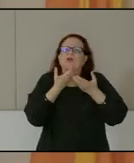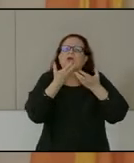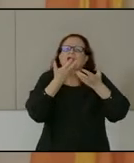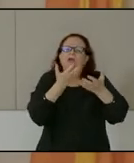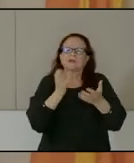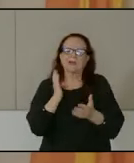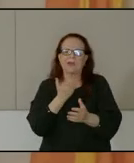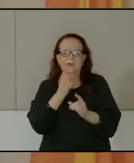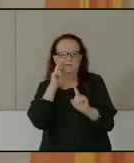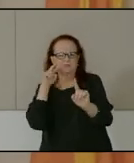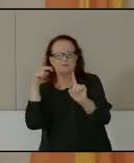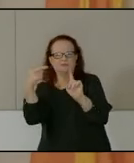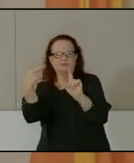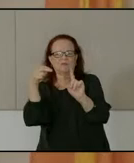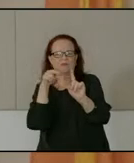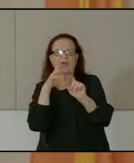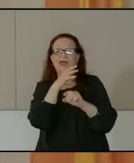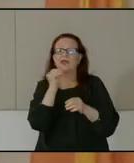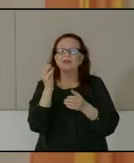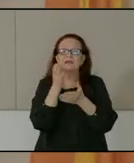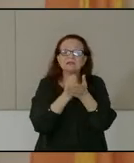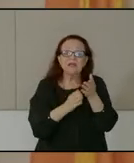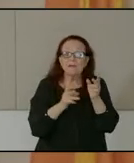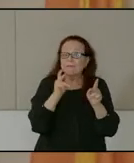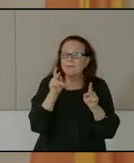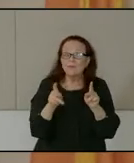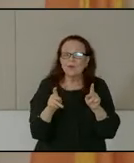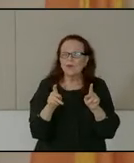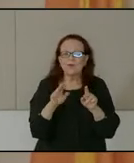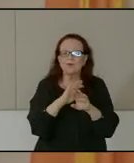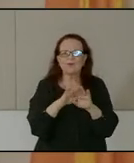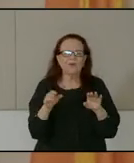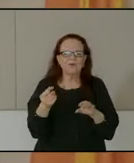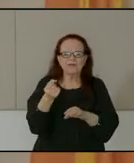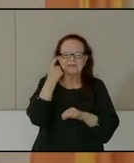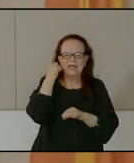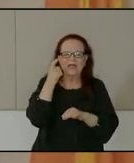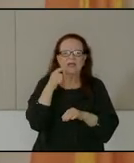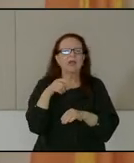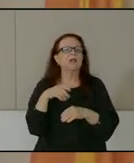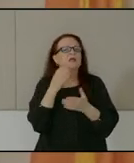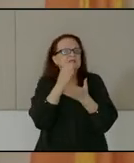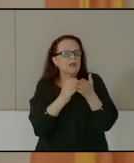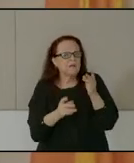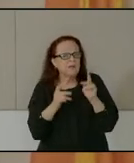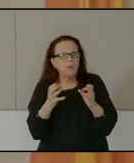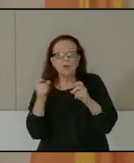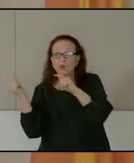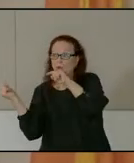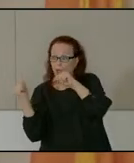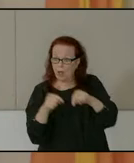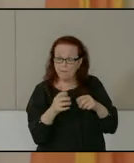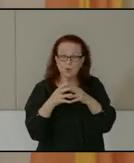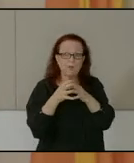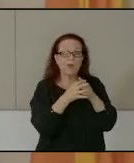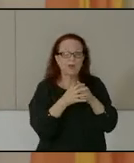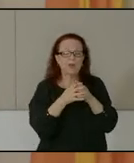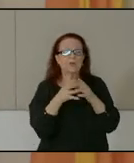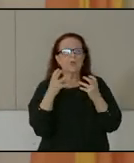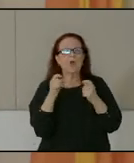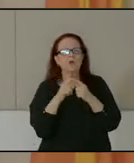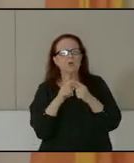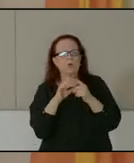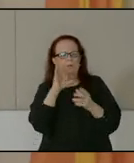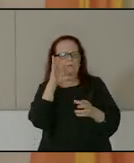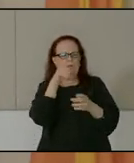from countries that don't allow that. They want to be Americans. They want to contribute to our society. They want to be self-sufficient as